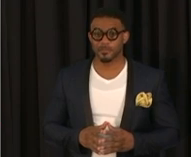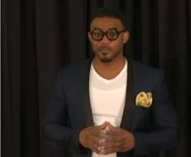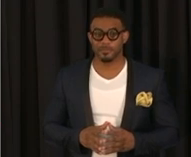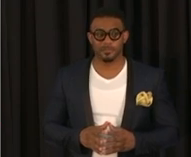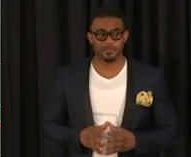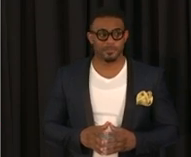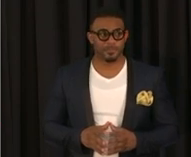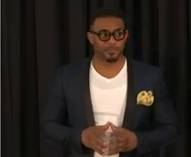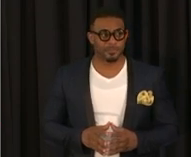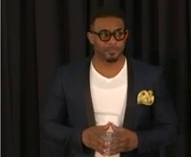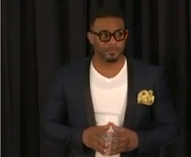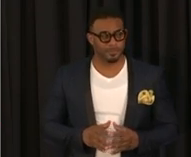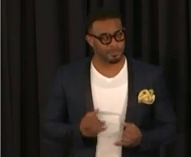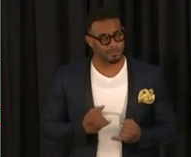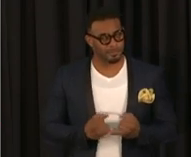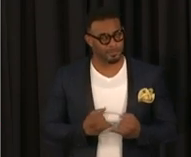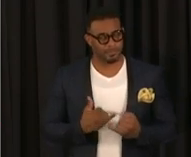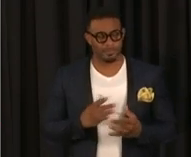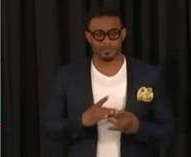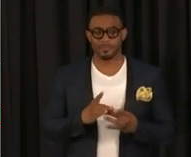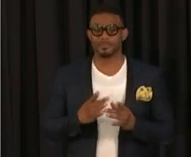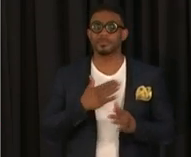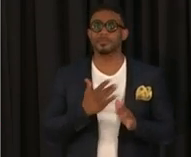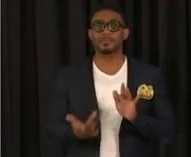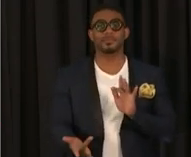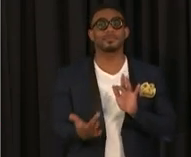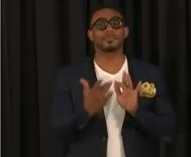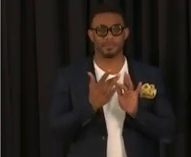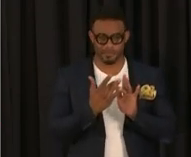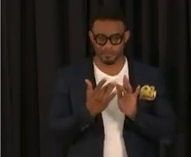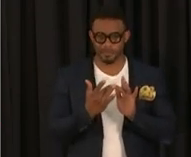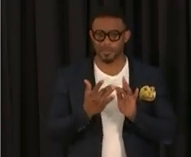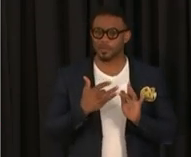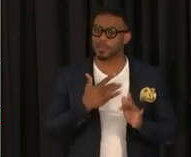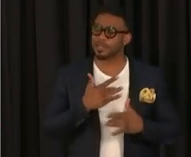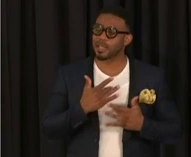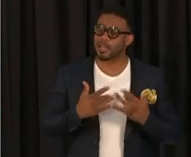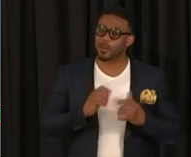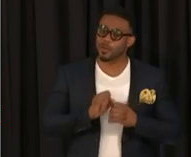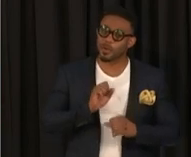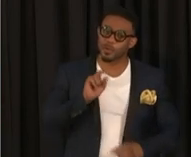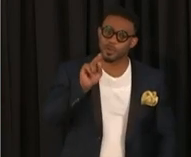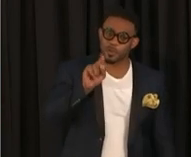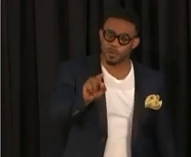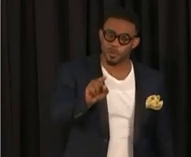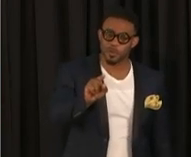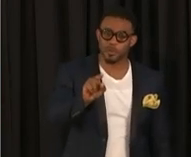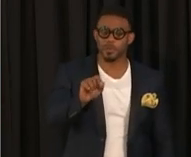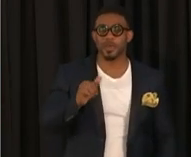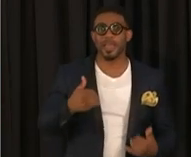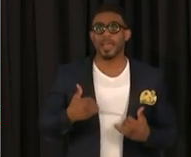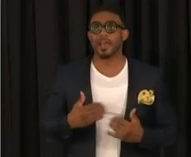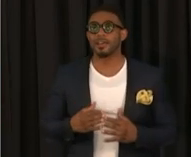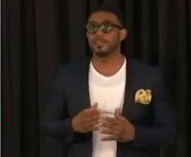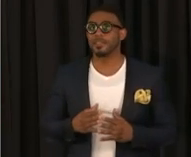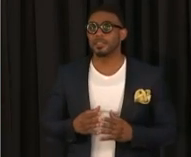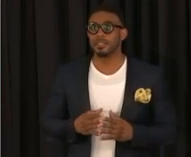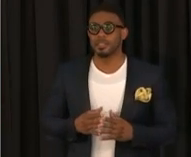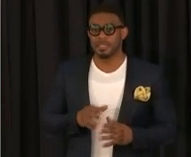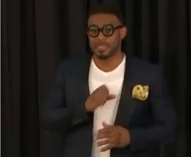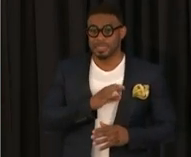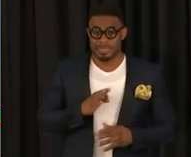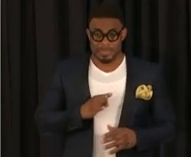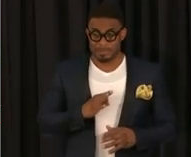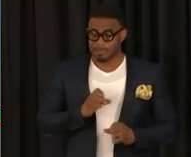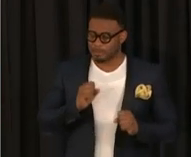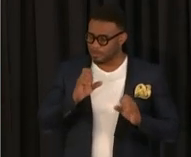Next slide, please. And lastly, I just want to say get in touch with us. We are excited to work with you. We have a